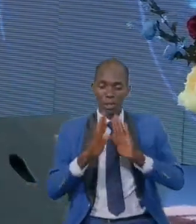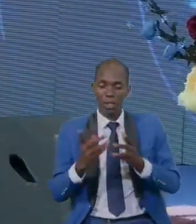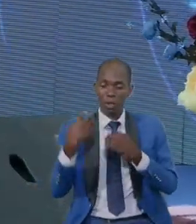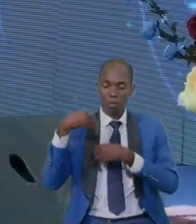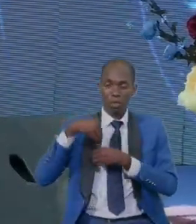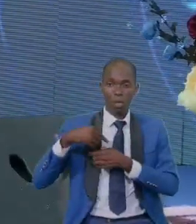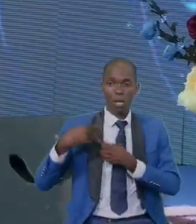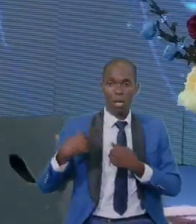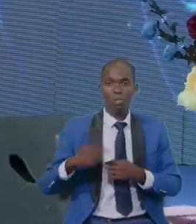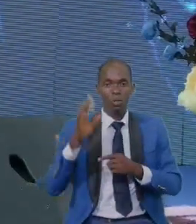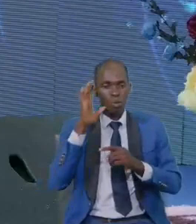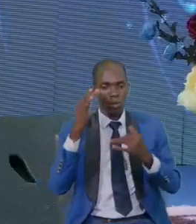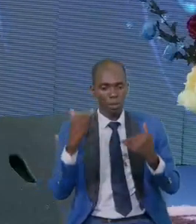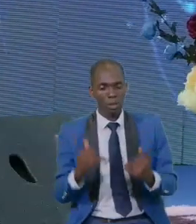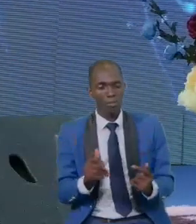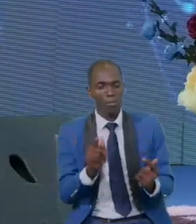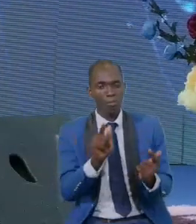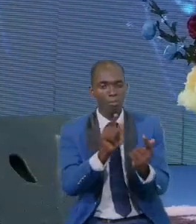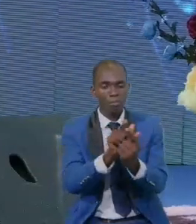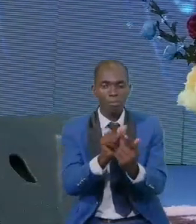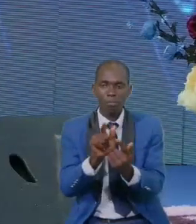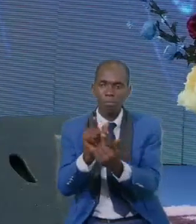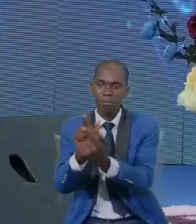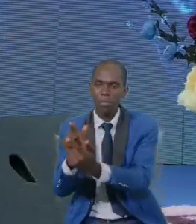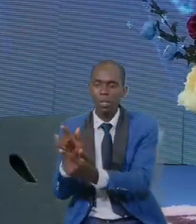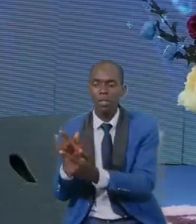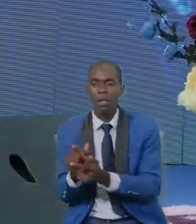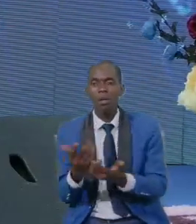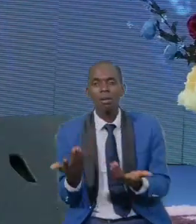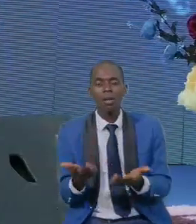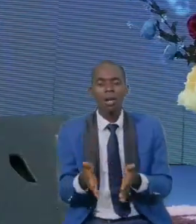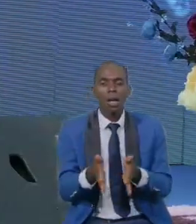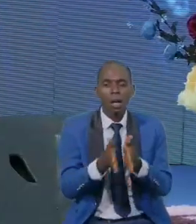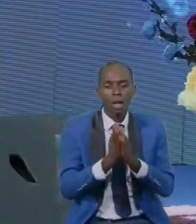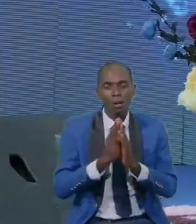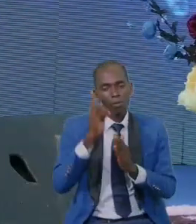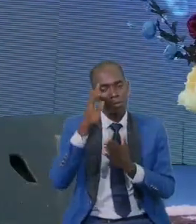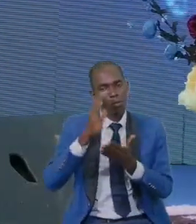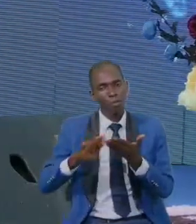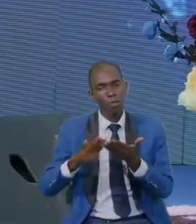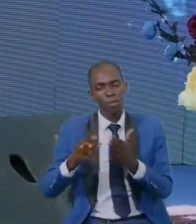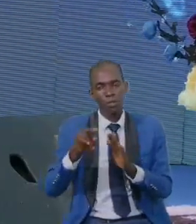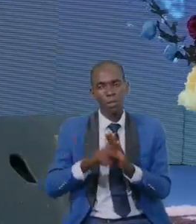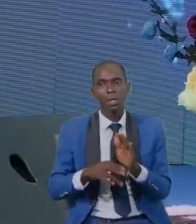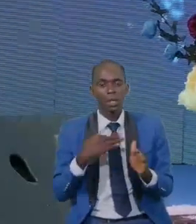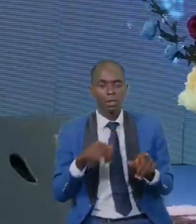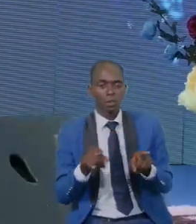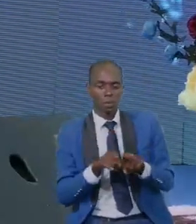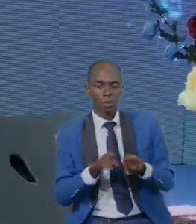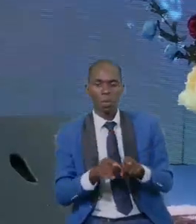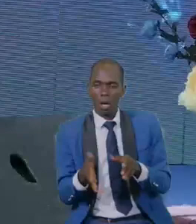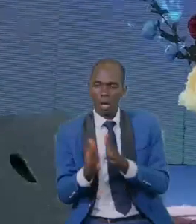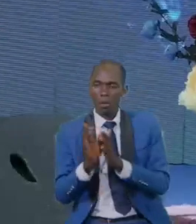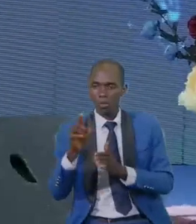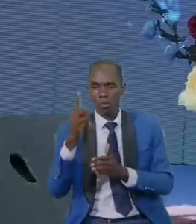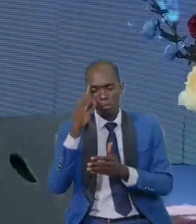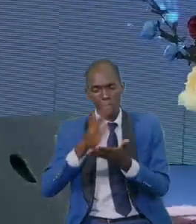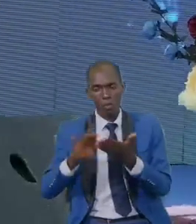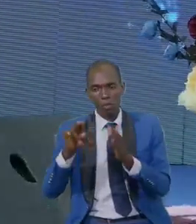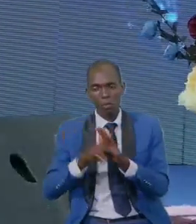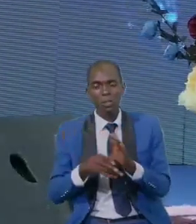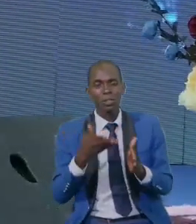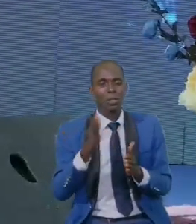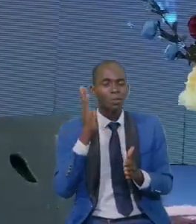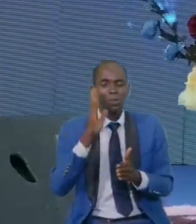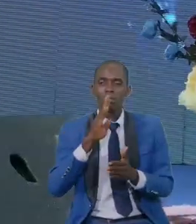to them to ask for their forgiveness, and they will also ask for forgiveness. There will be forgiveness